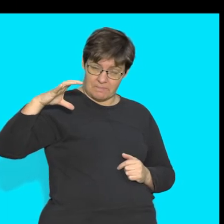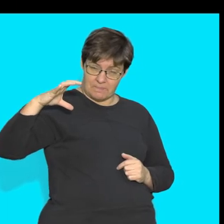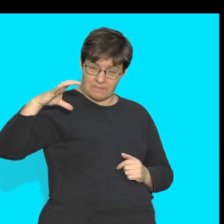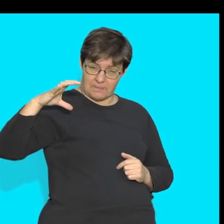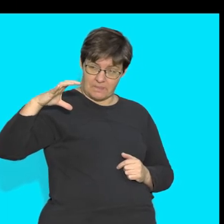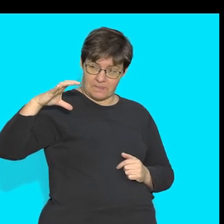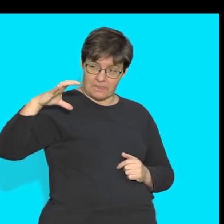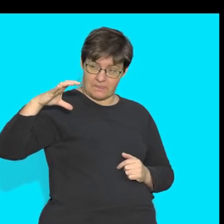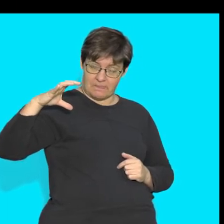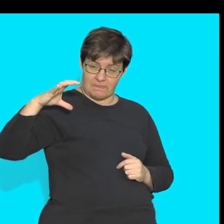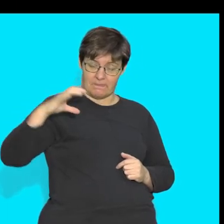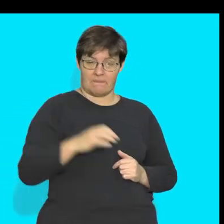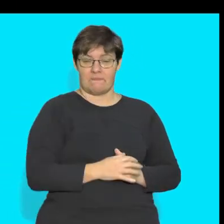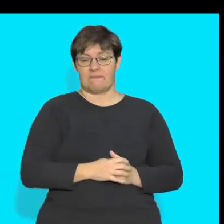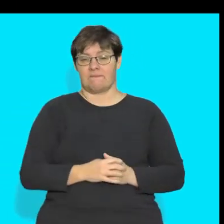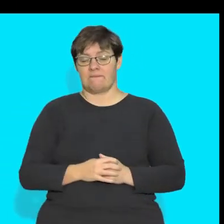been made